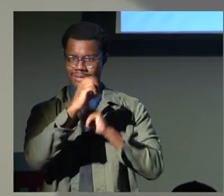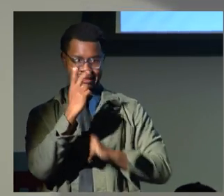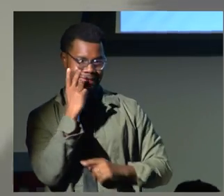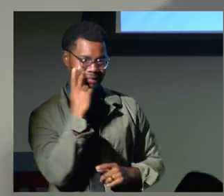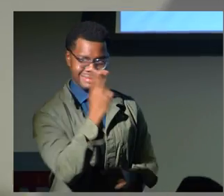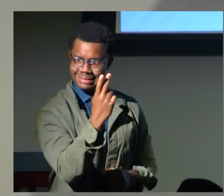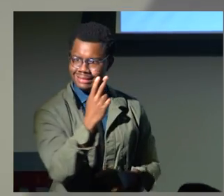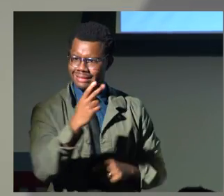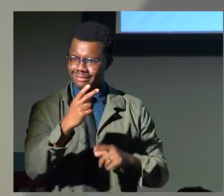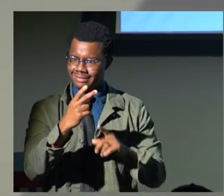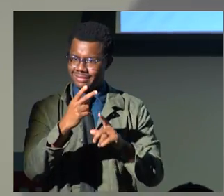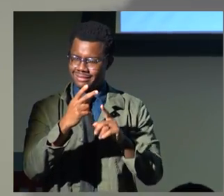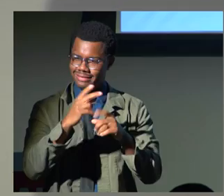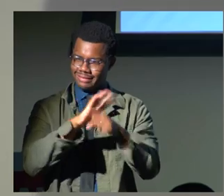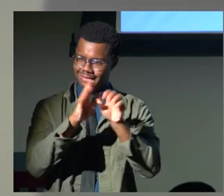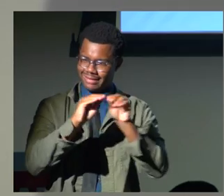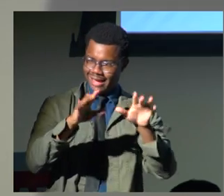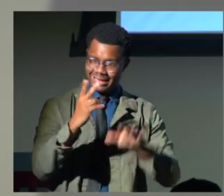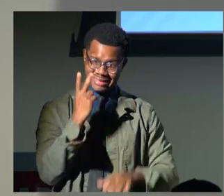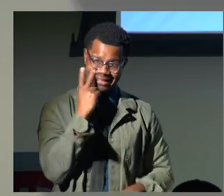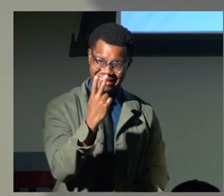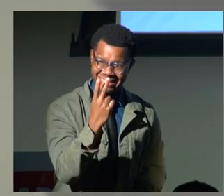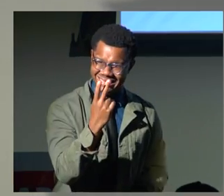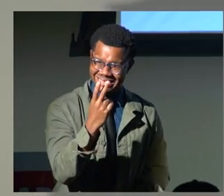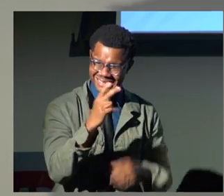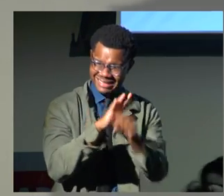I mean, it's how fragile you really are.